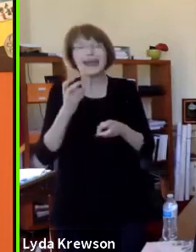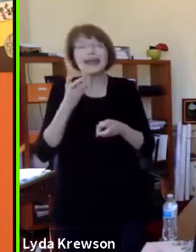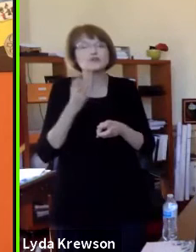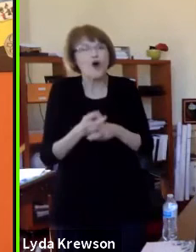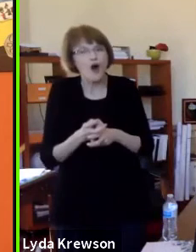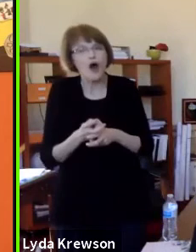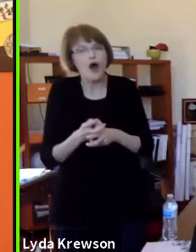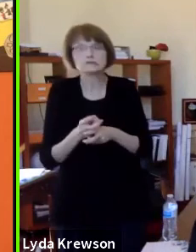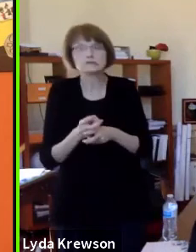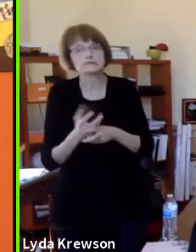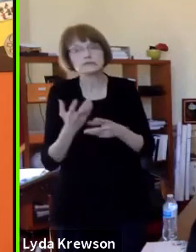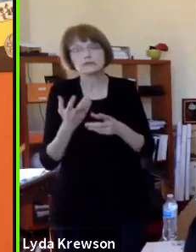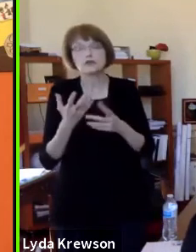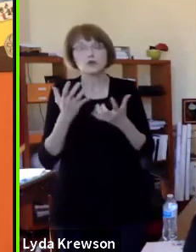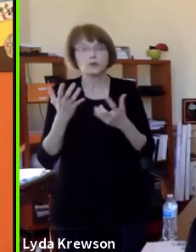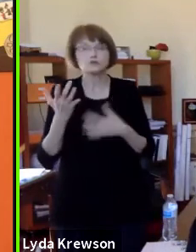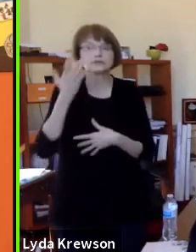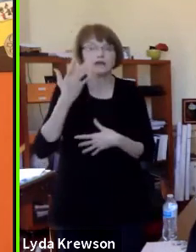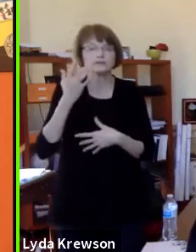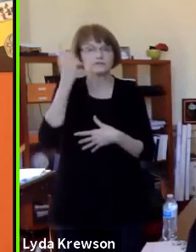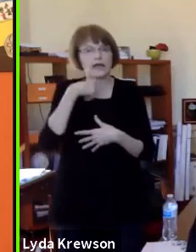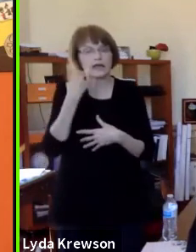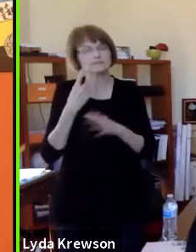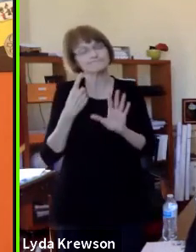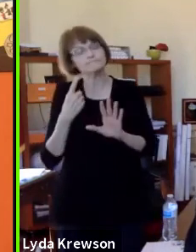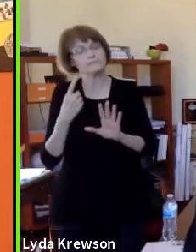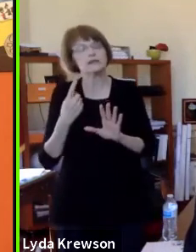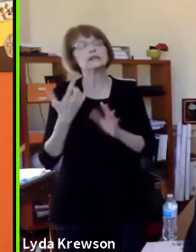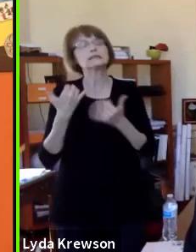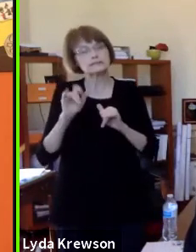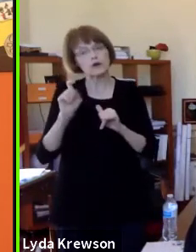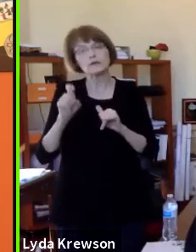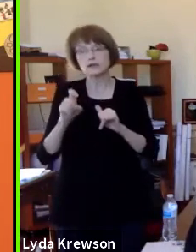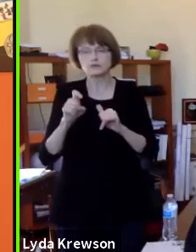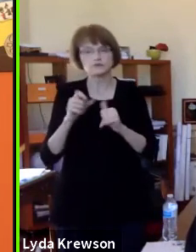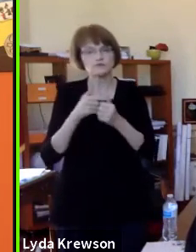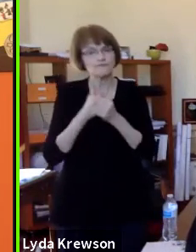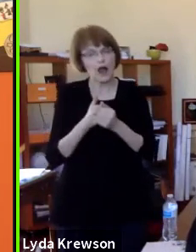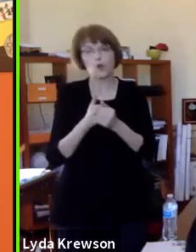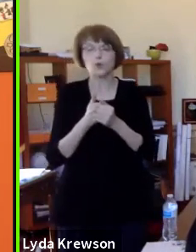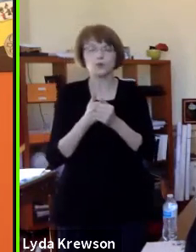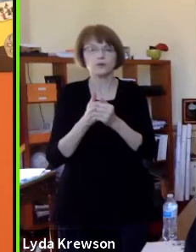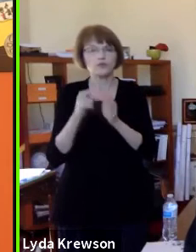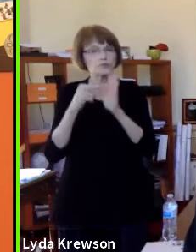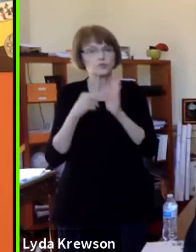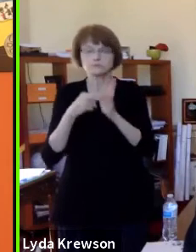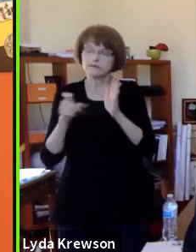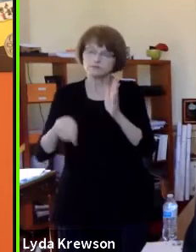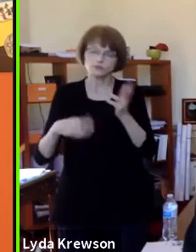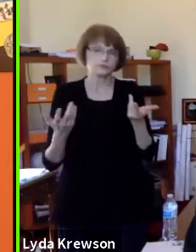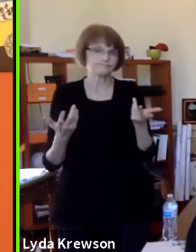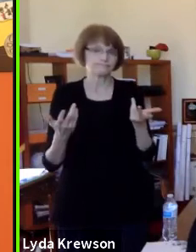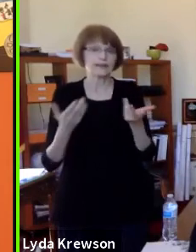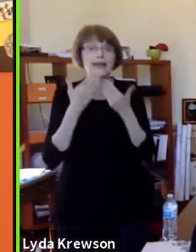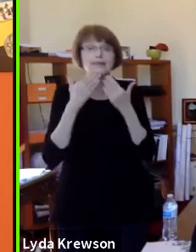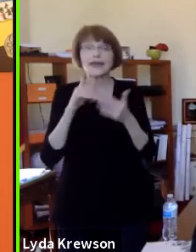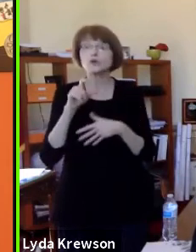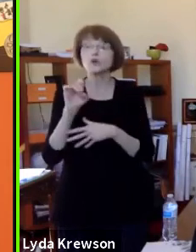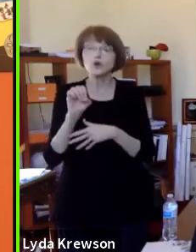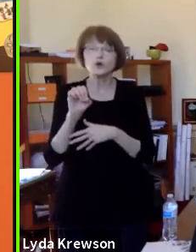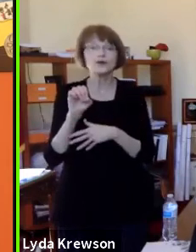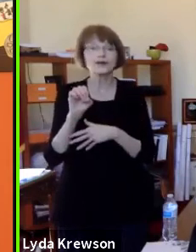touch your face. So anyway, no, we're going to still have to have those precautions, Luke. And thank you. I love hearing